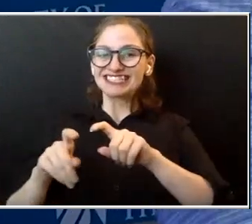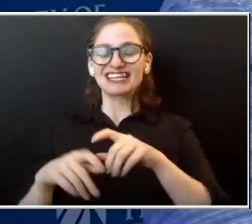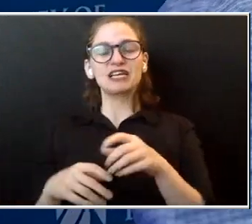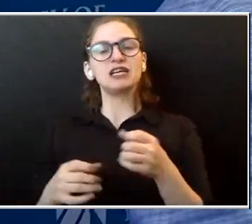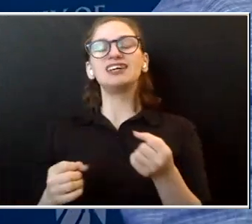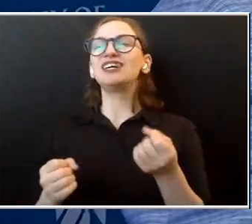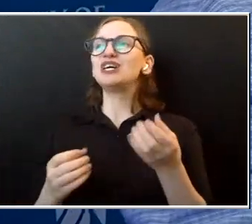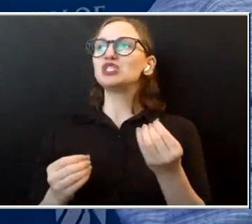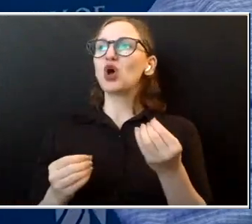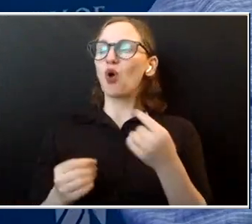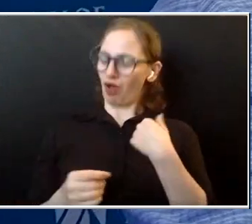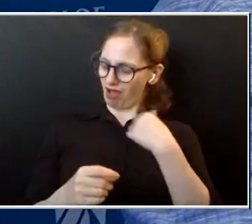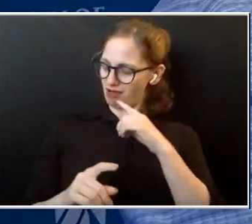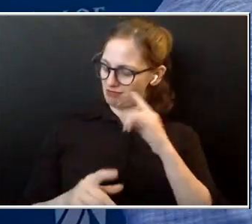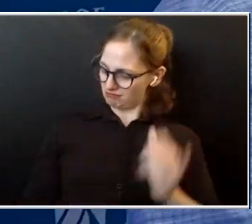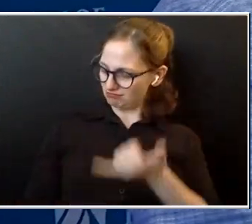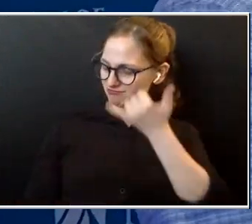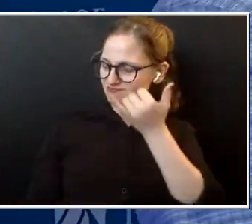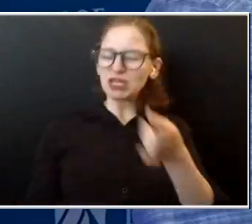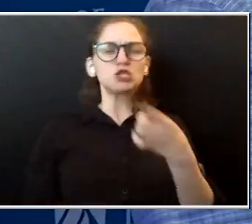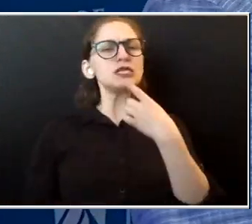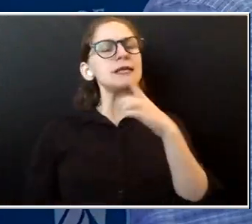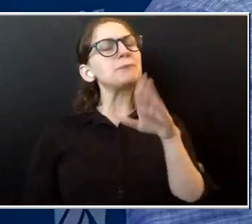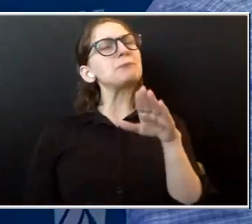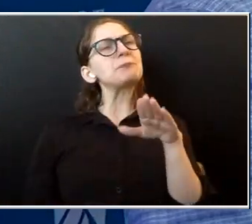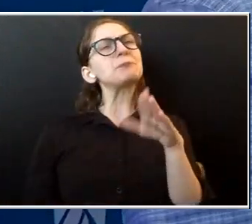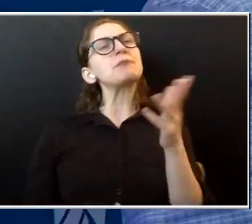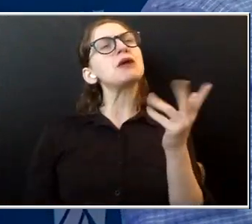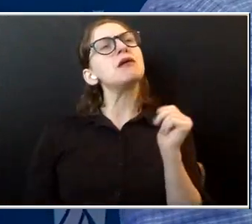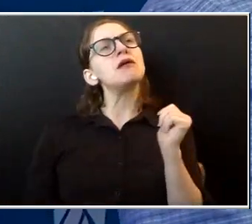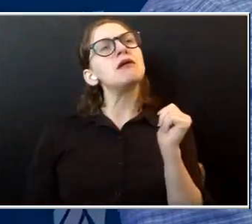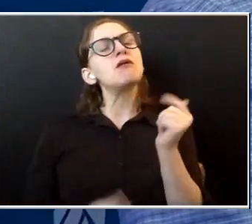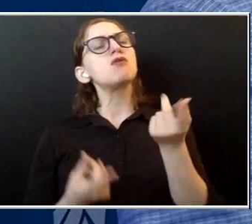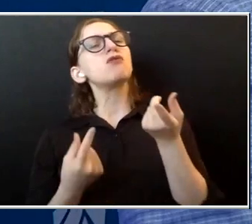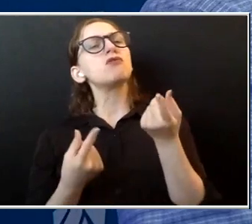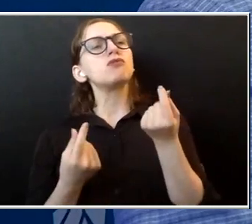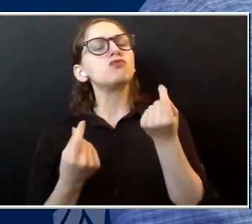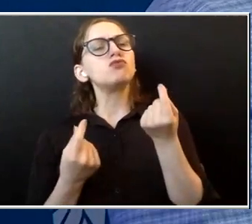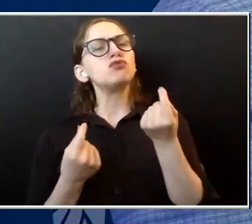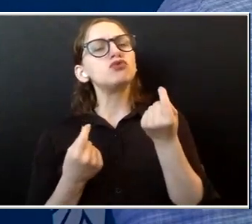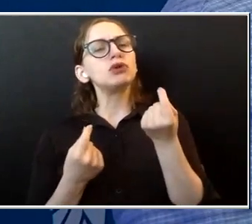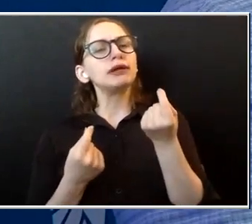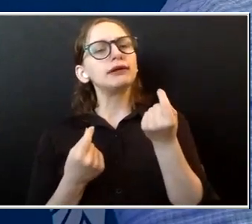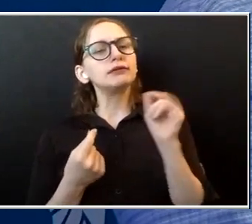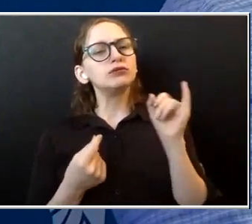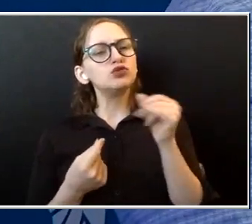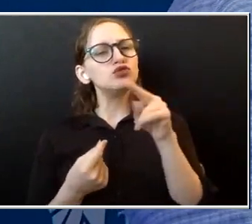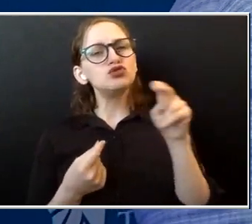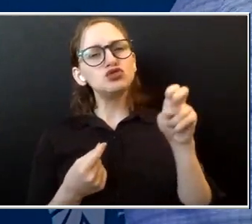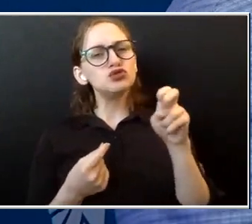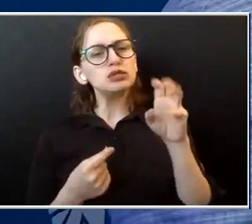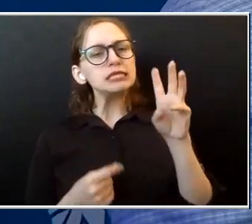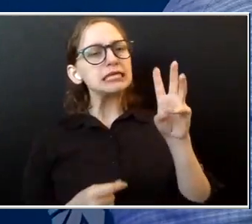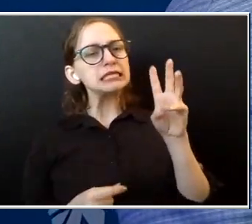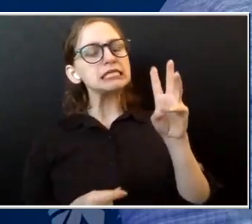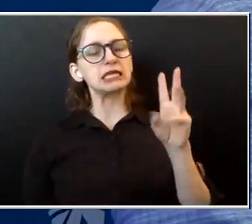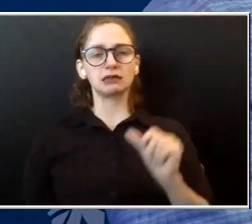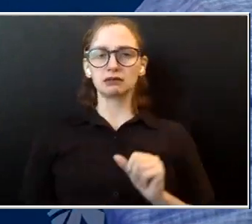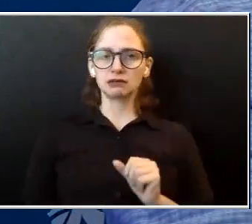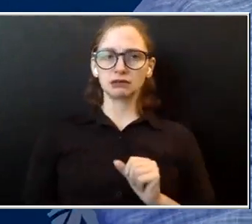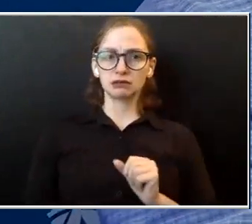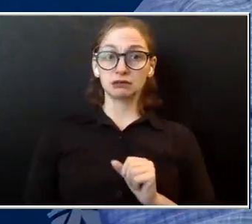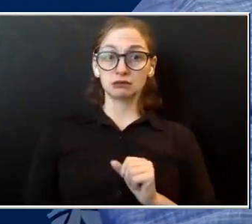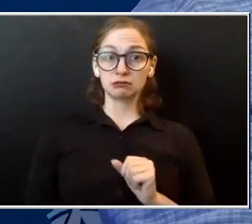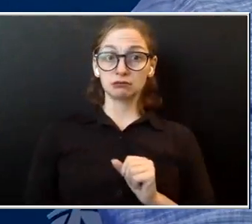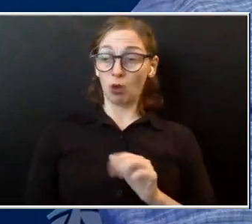she says, yeah, she says, what do you got going on in June 6th? And I go, is that the day